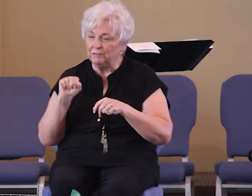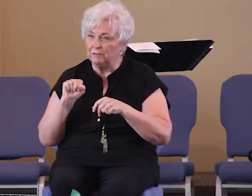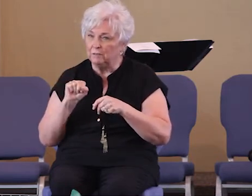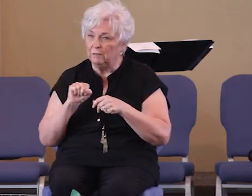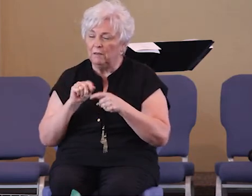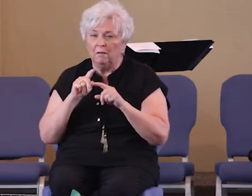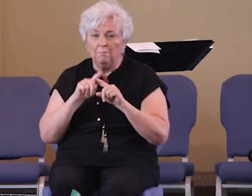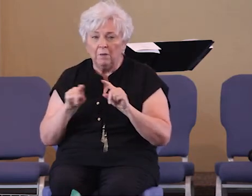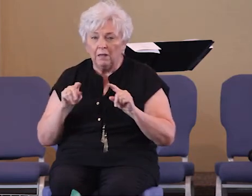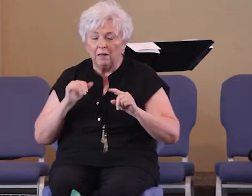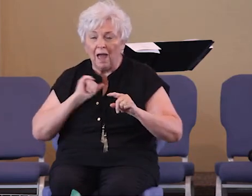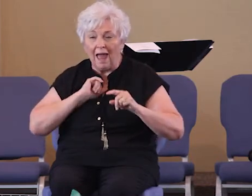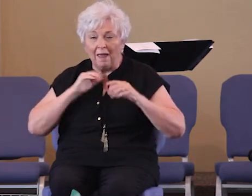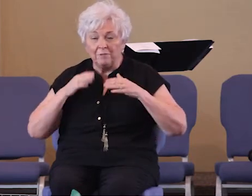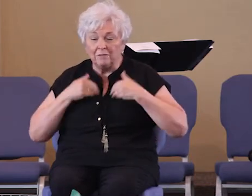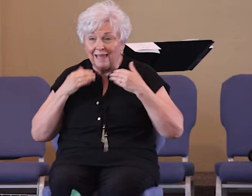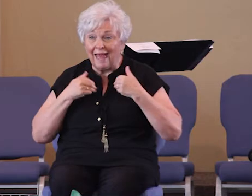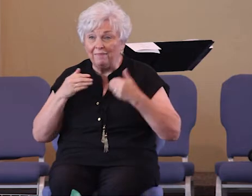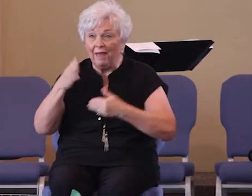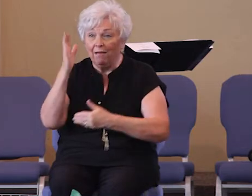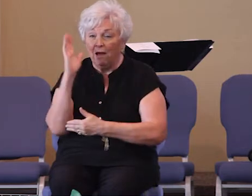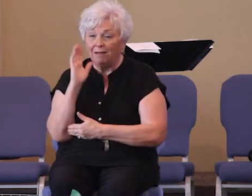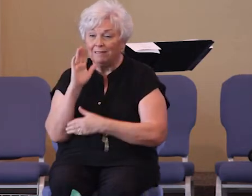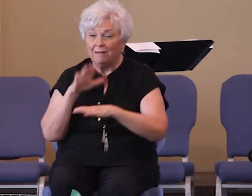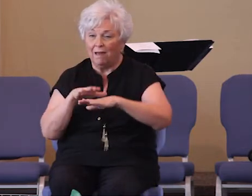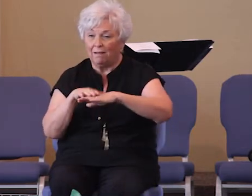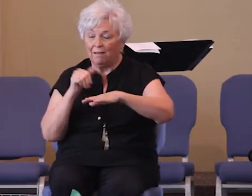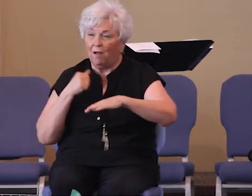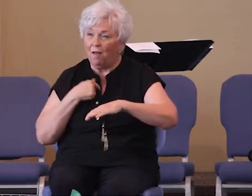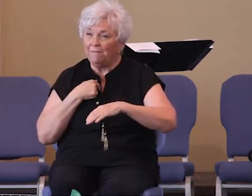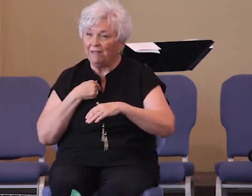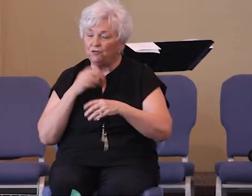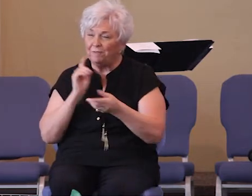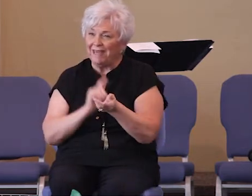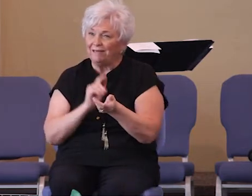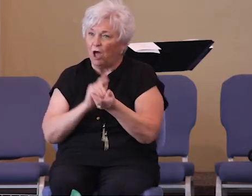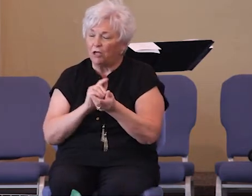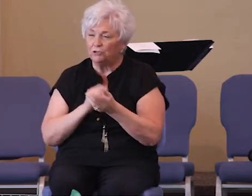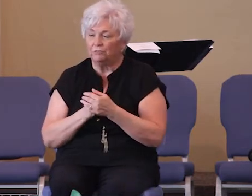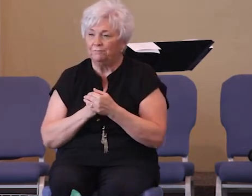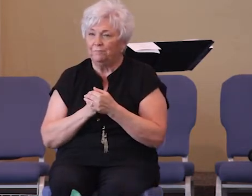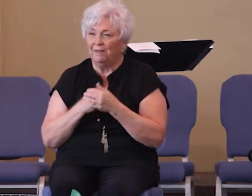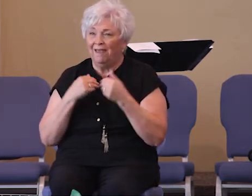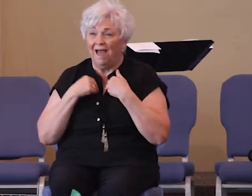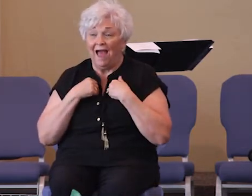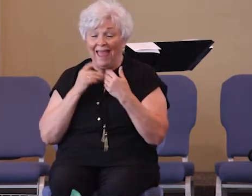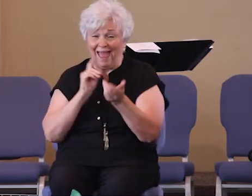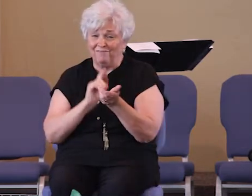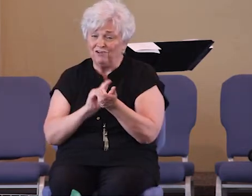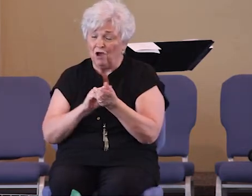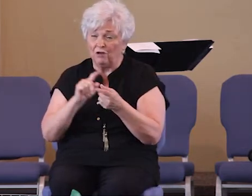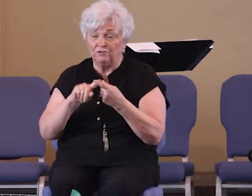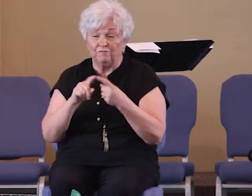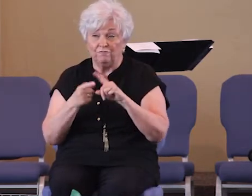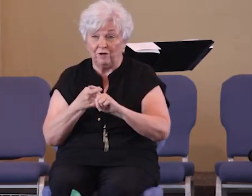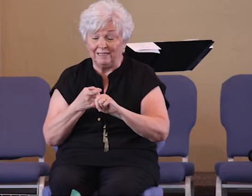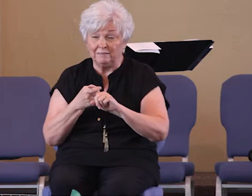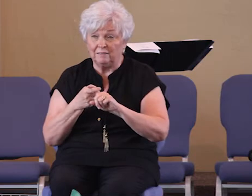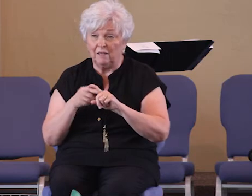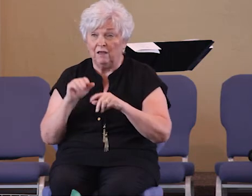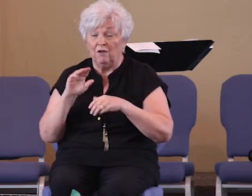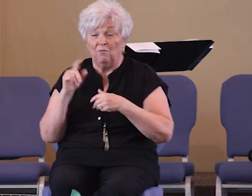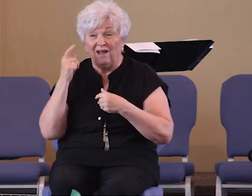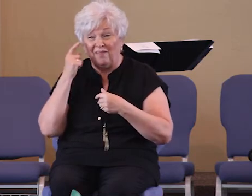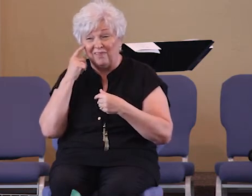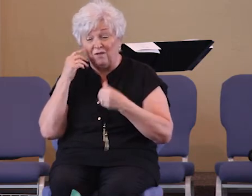I'm so glad God didn't call me to be a doctor. I've got some doctor friends, and we all think we have